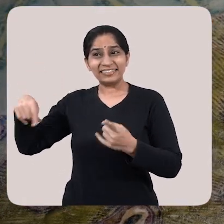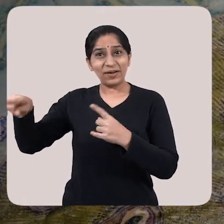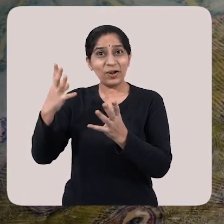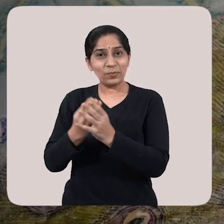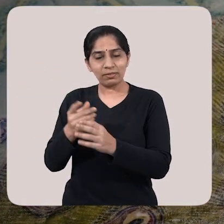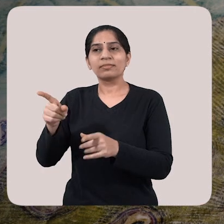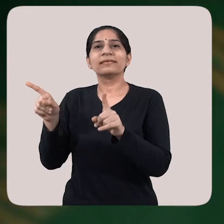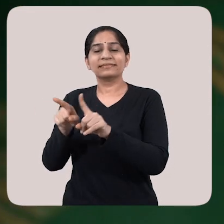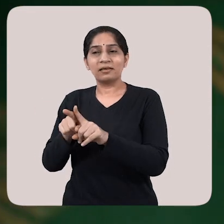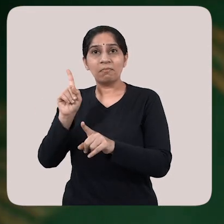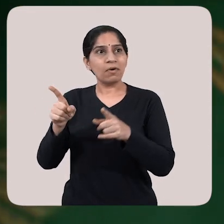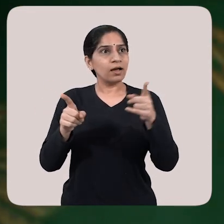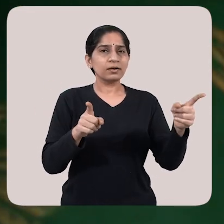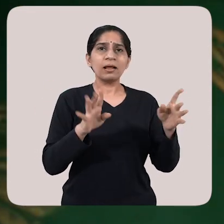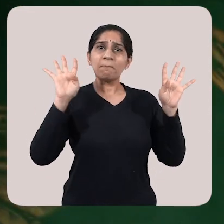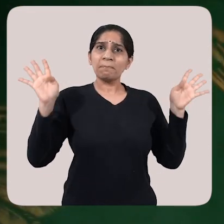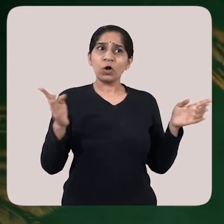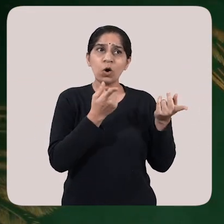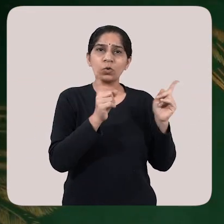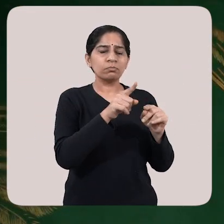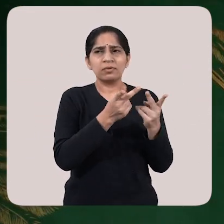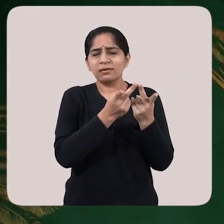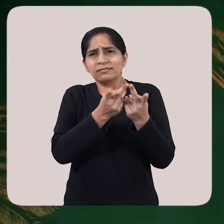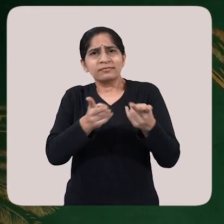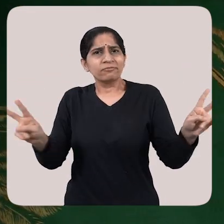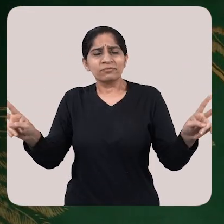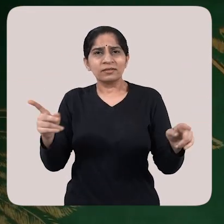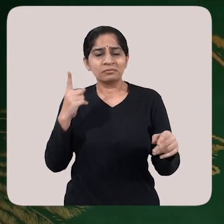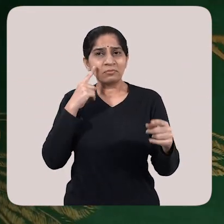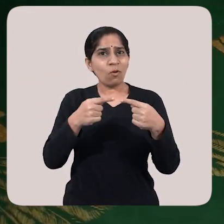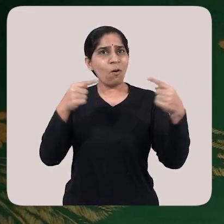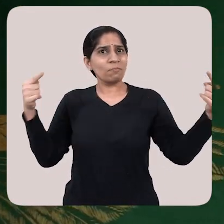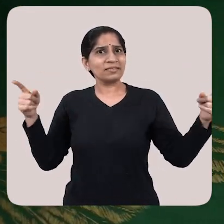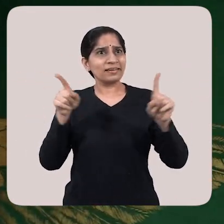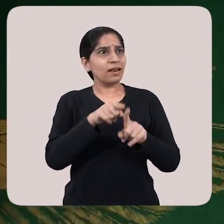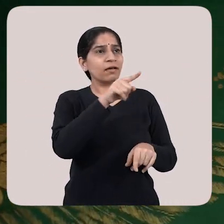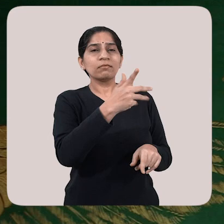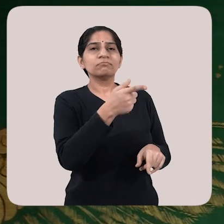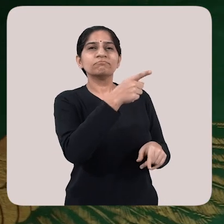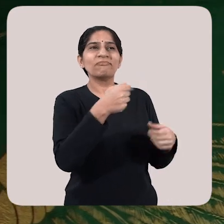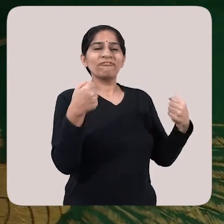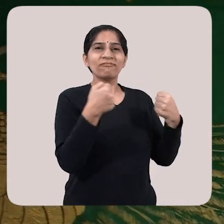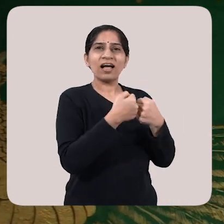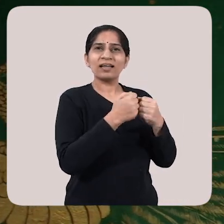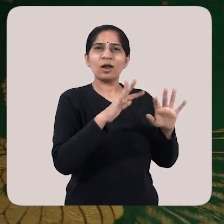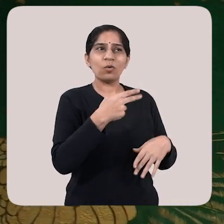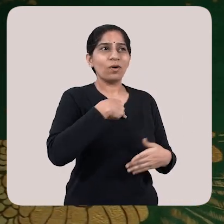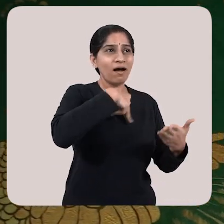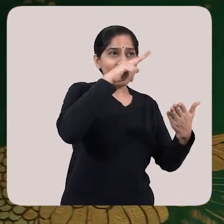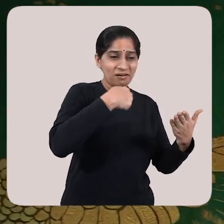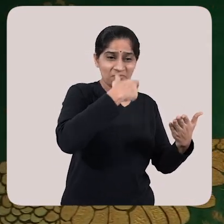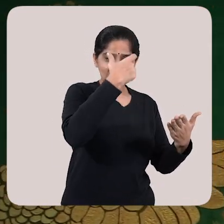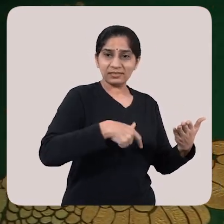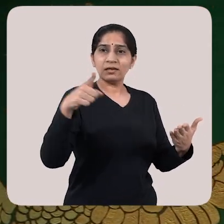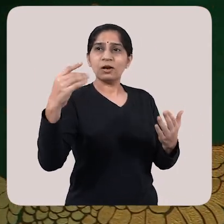Leela, while the motifs used in the Peacock Room offers a stark contrast, embodying a tale of conflict between